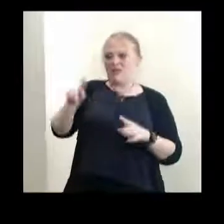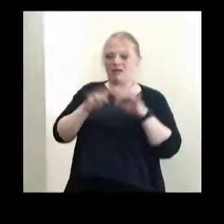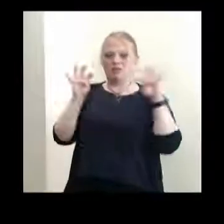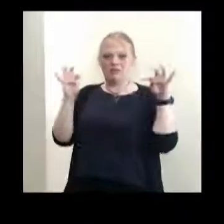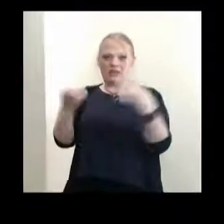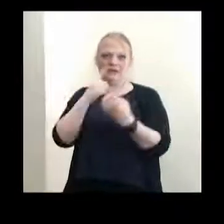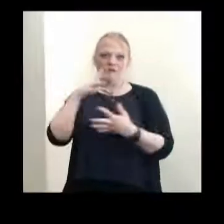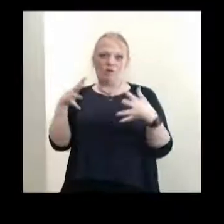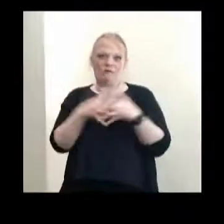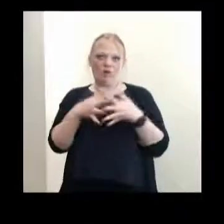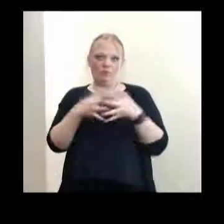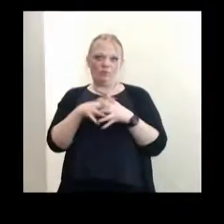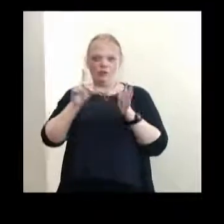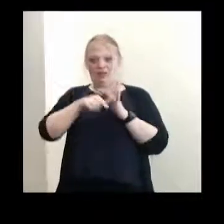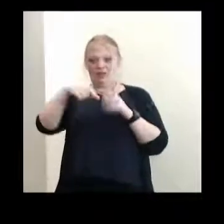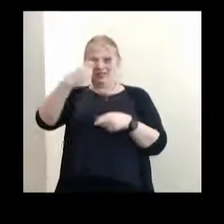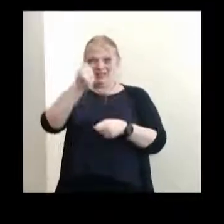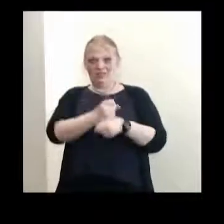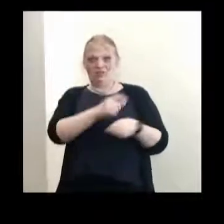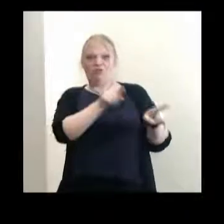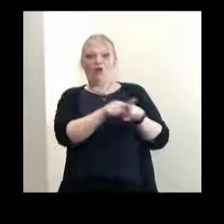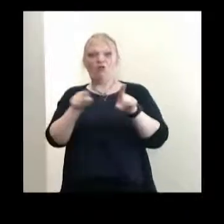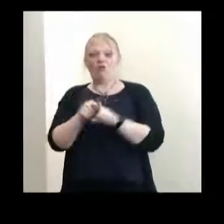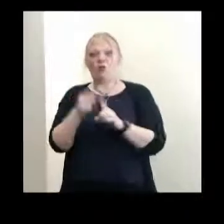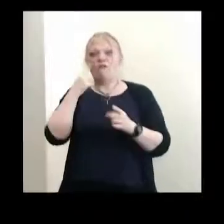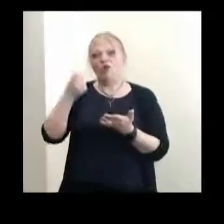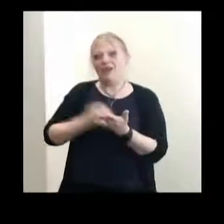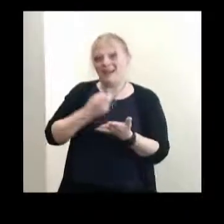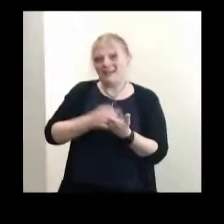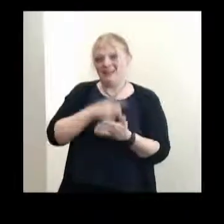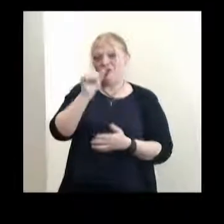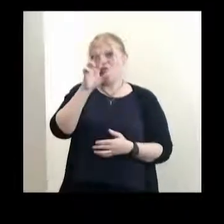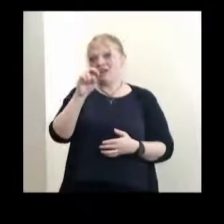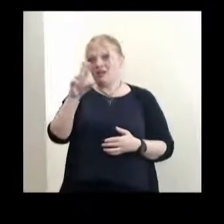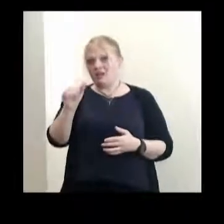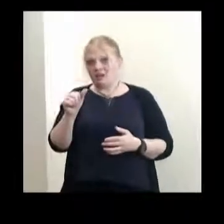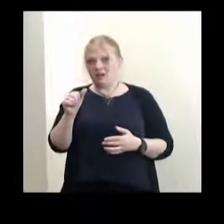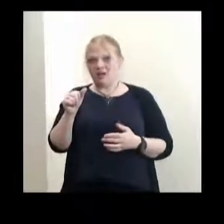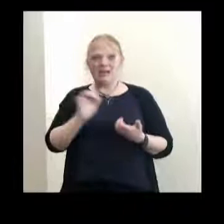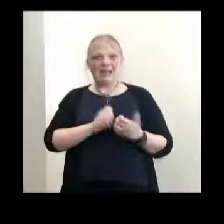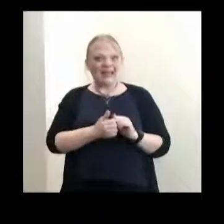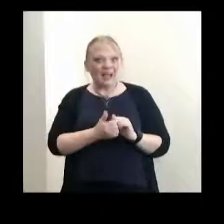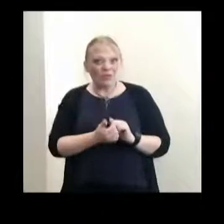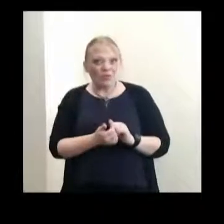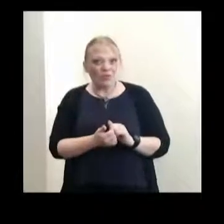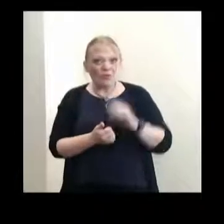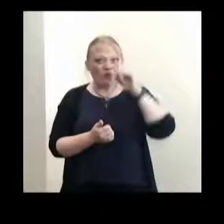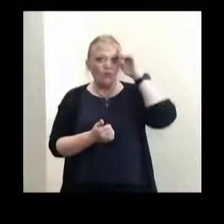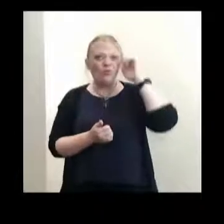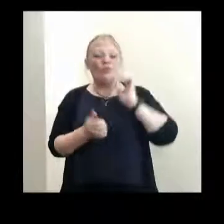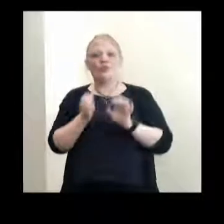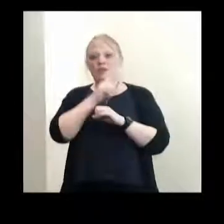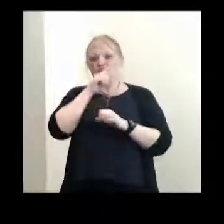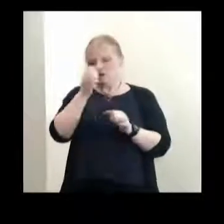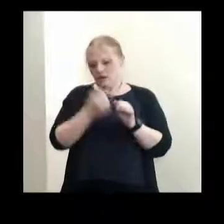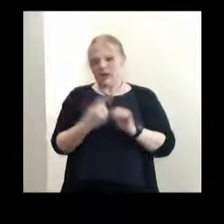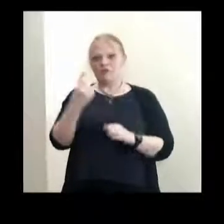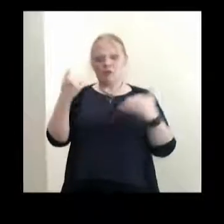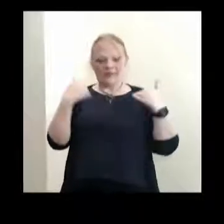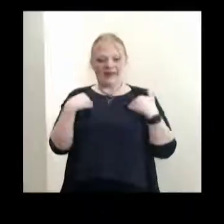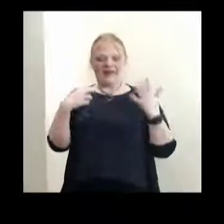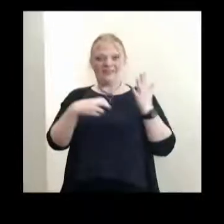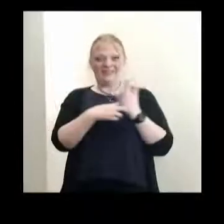football stadium later this year, as well as for the hockey arena. And the way to do it is to ensure that everybody who has a ticket